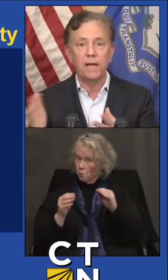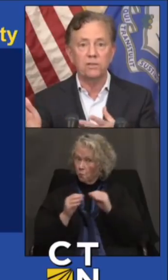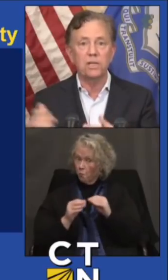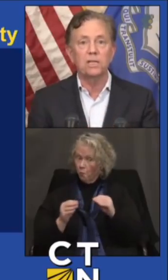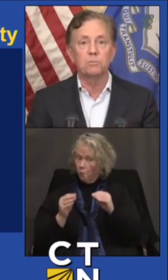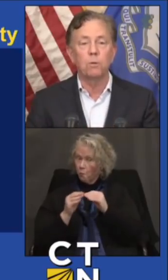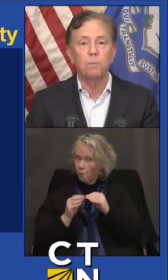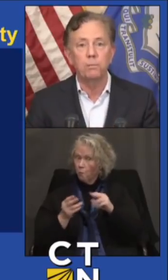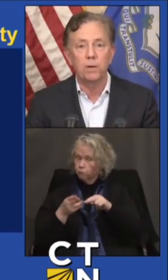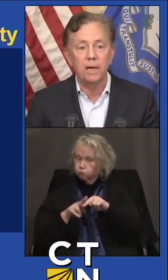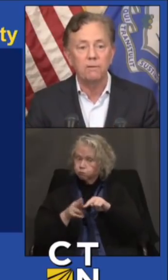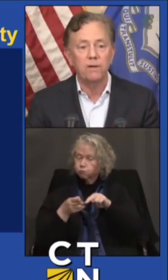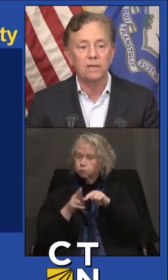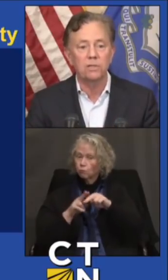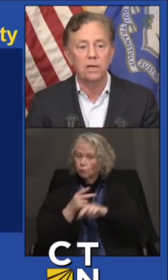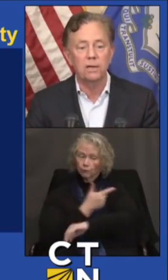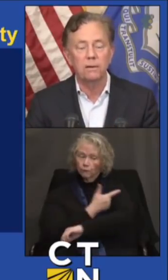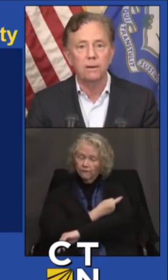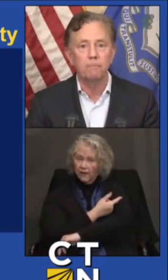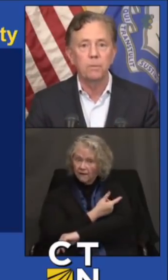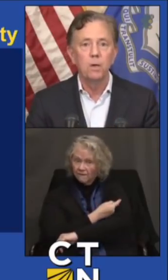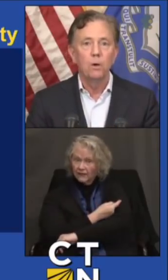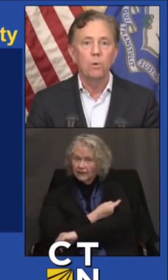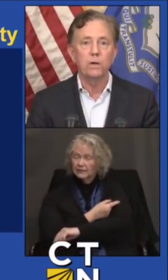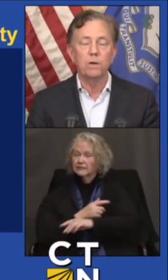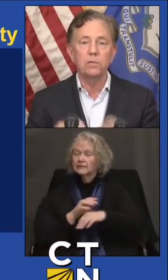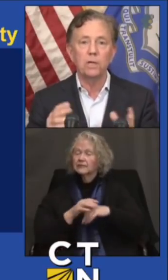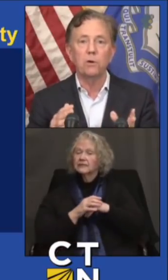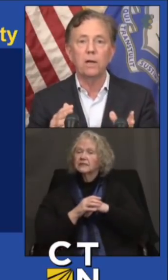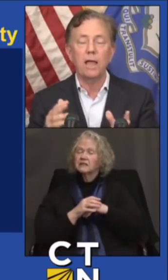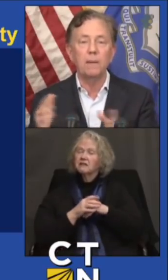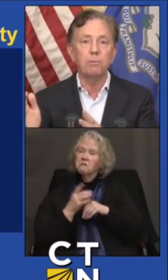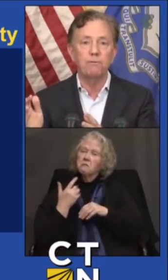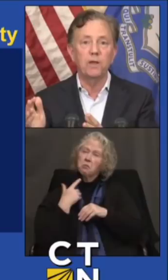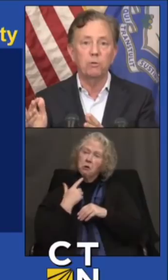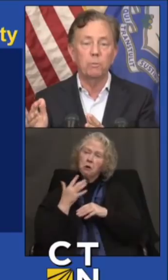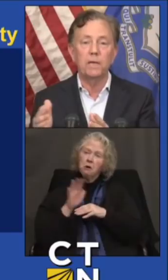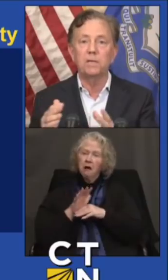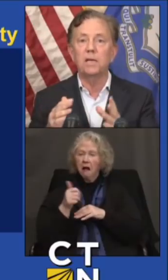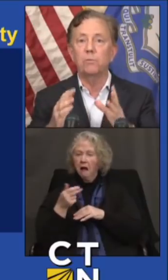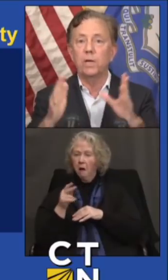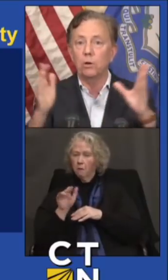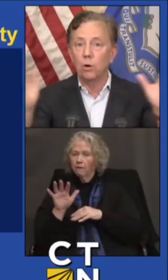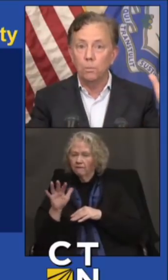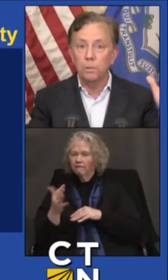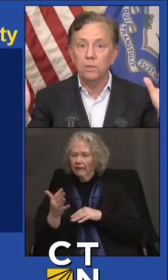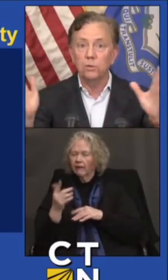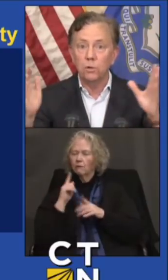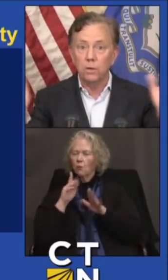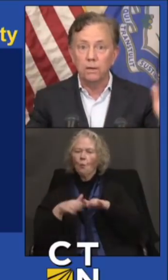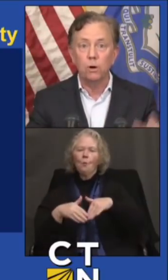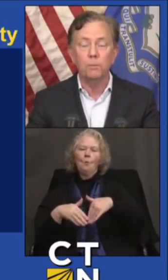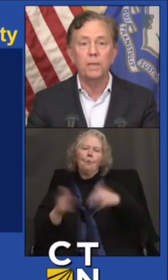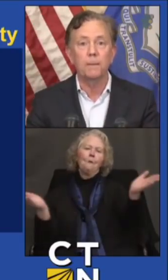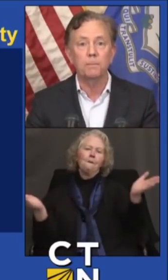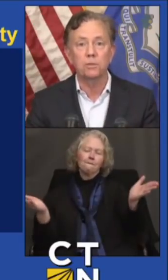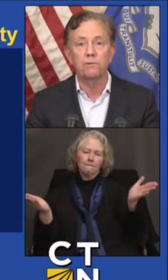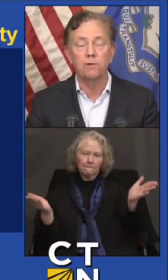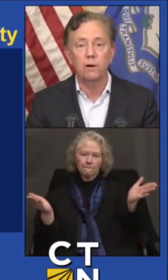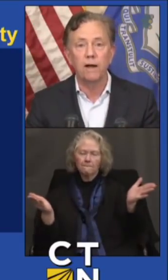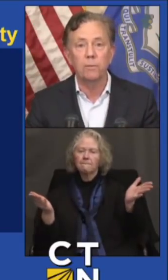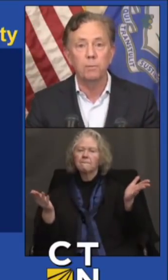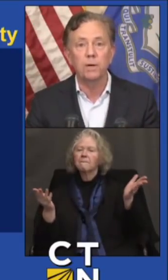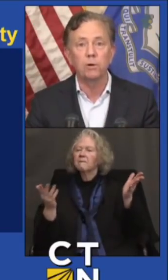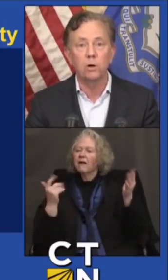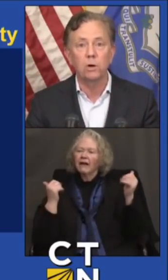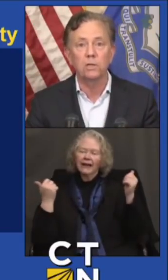more vaccines, more people getting vaccinated, we had originally thought April 5th would be a day that we could open the door, open the aperture